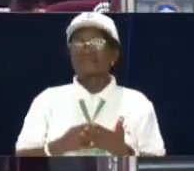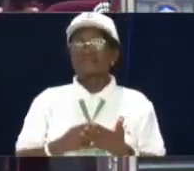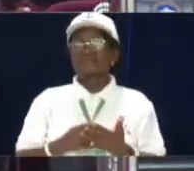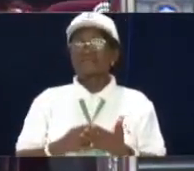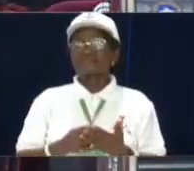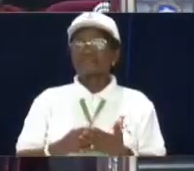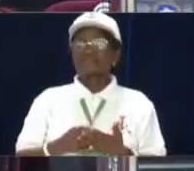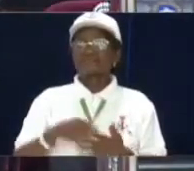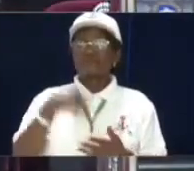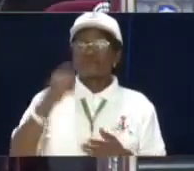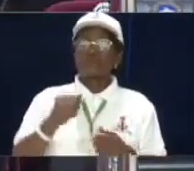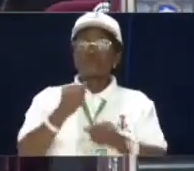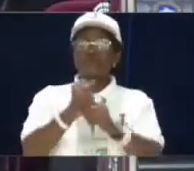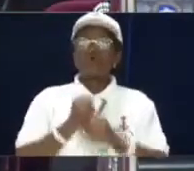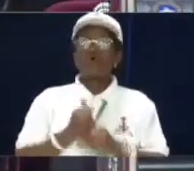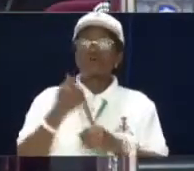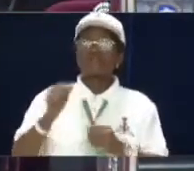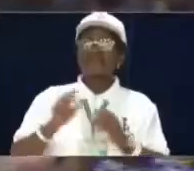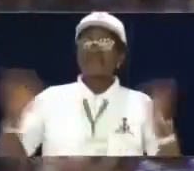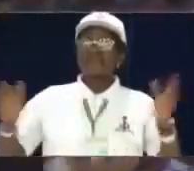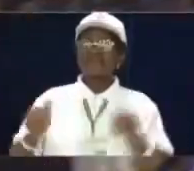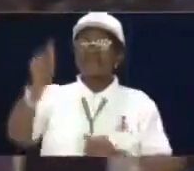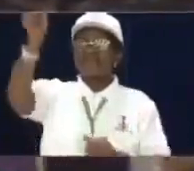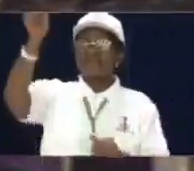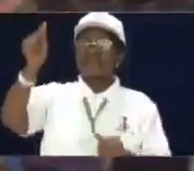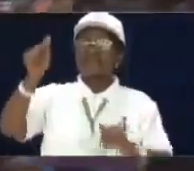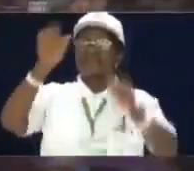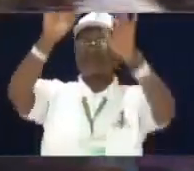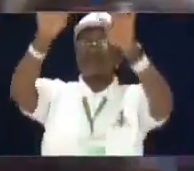who got the biggest miracle tonight?